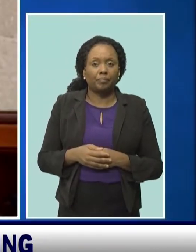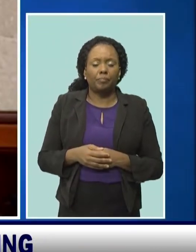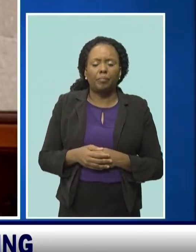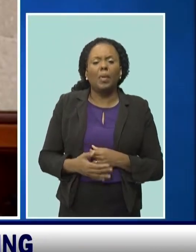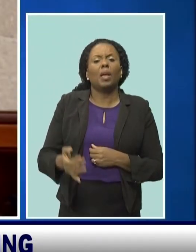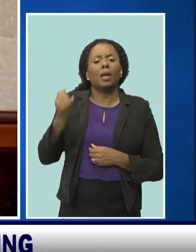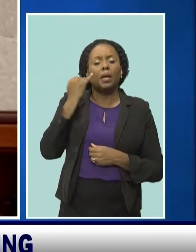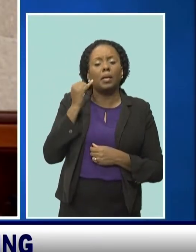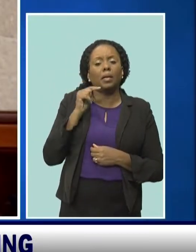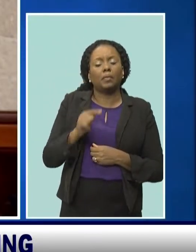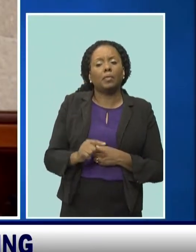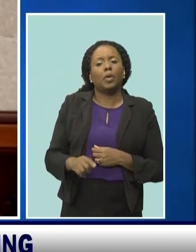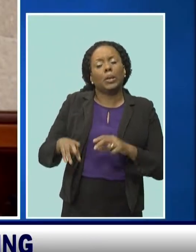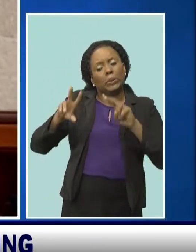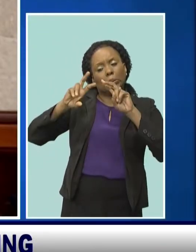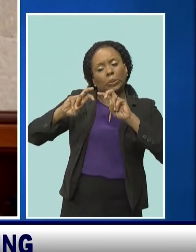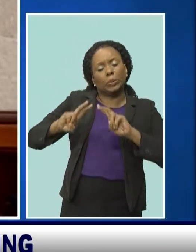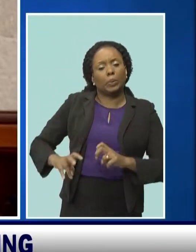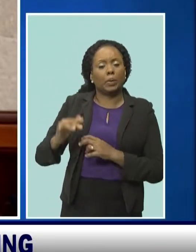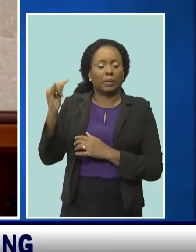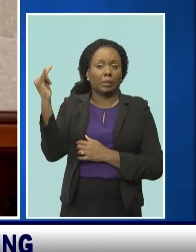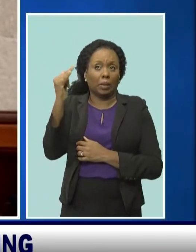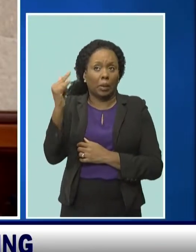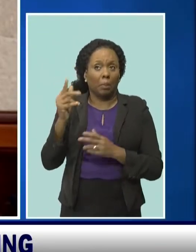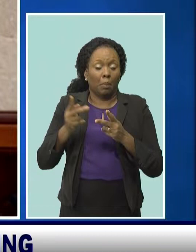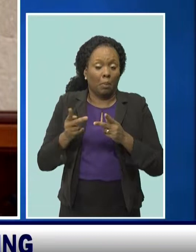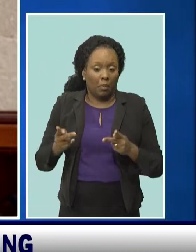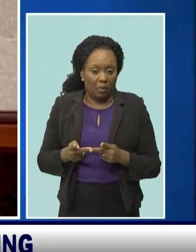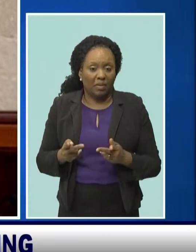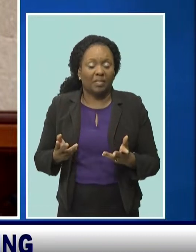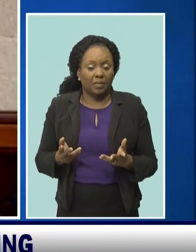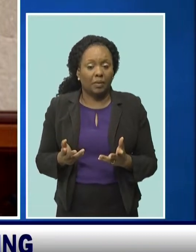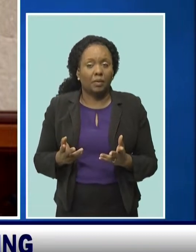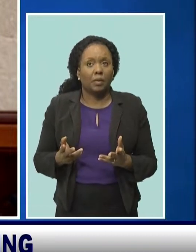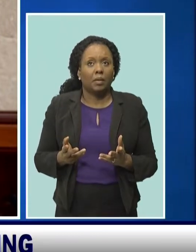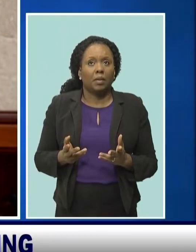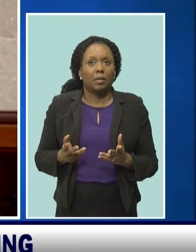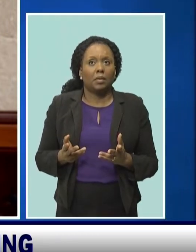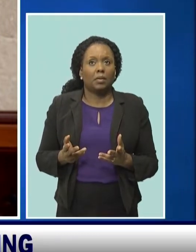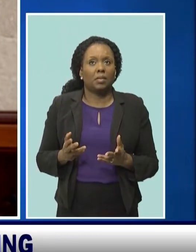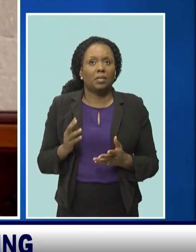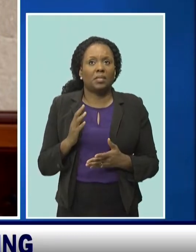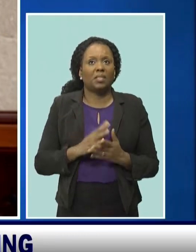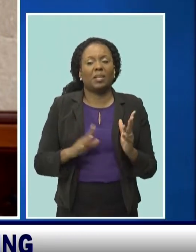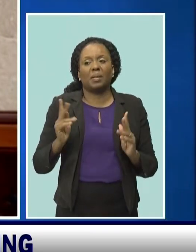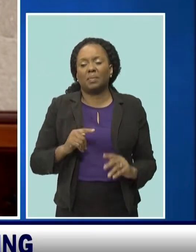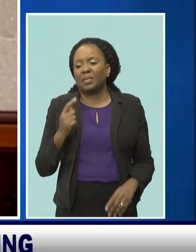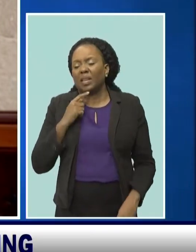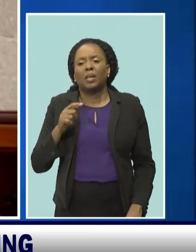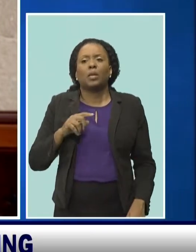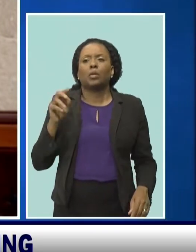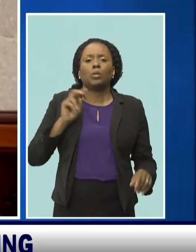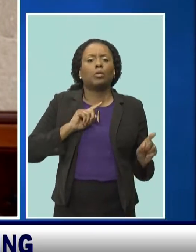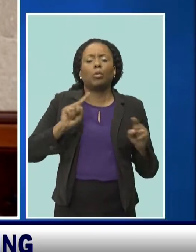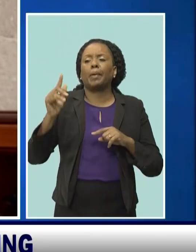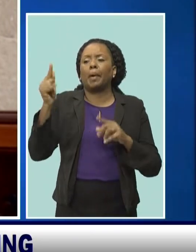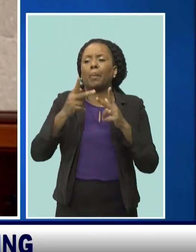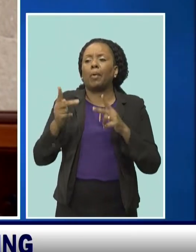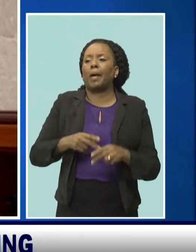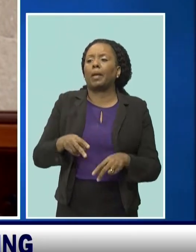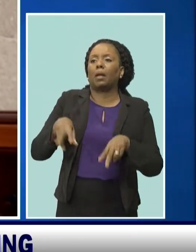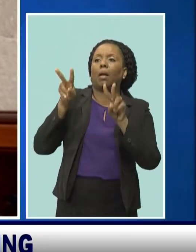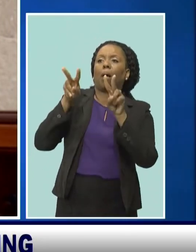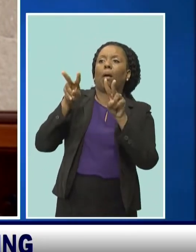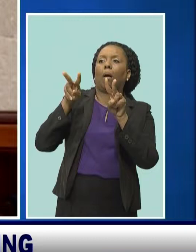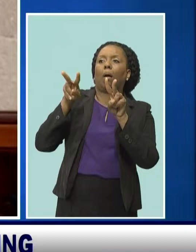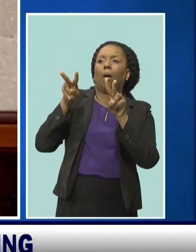the airport, not saying, sir, as some do, that looking at the airport means you go up there and look at the physical plant. But